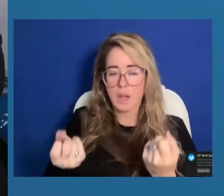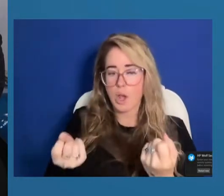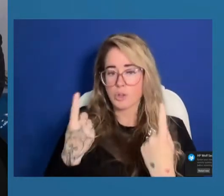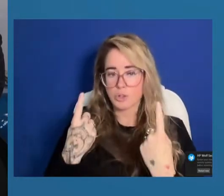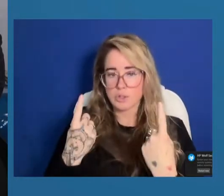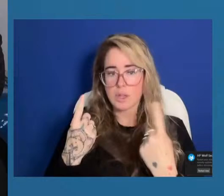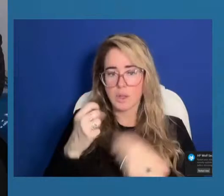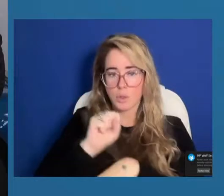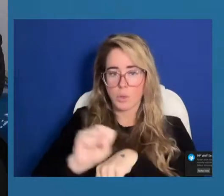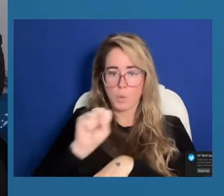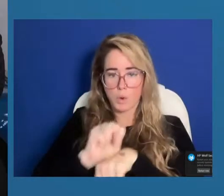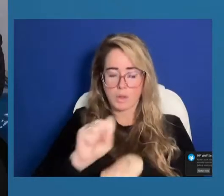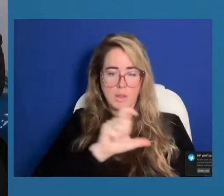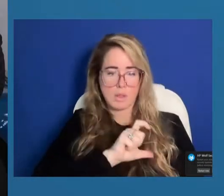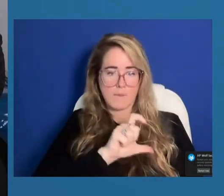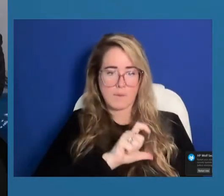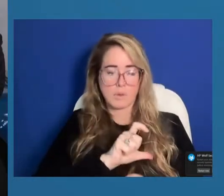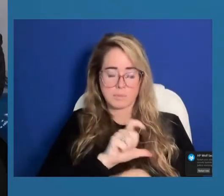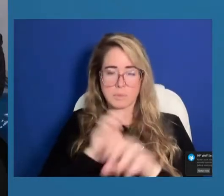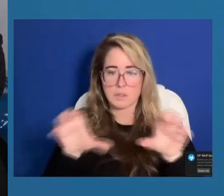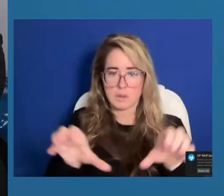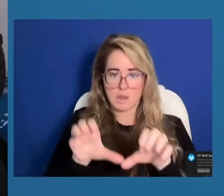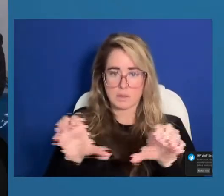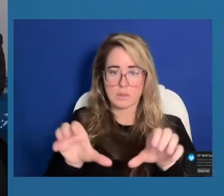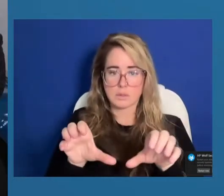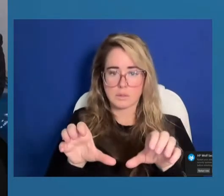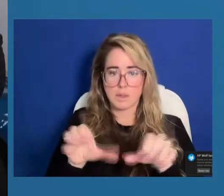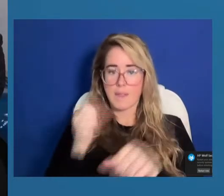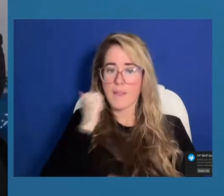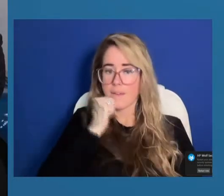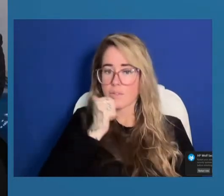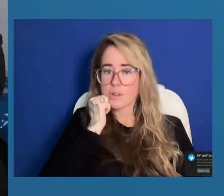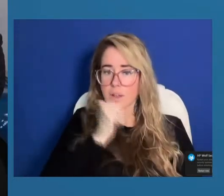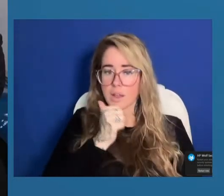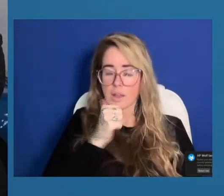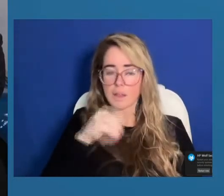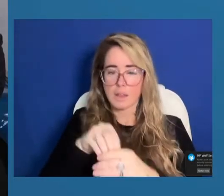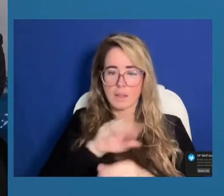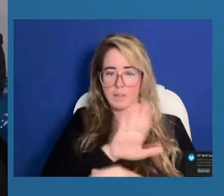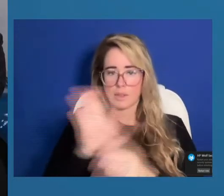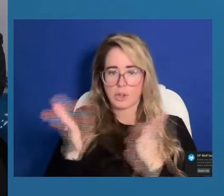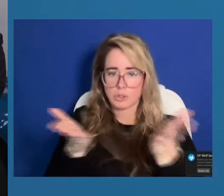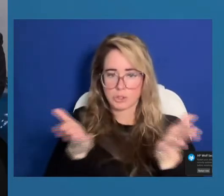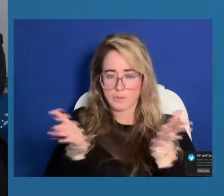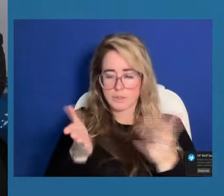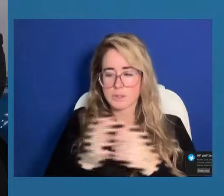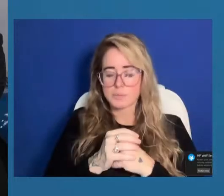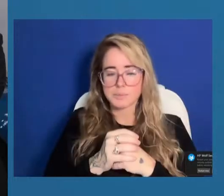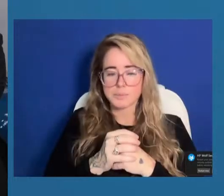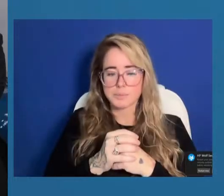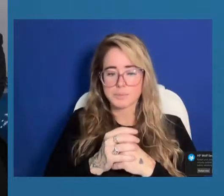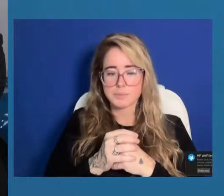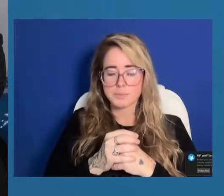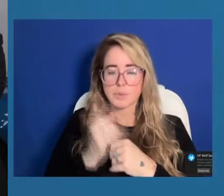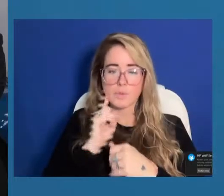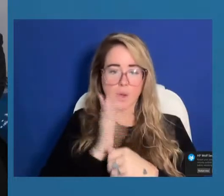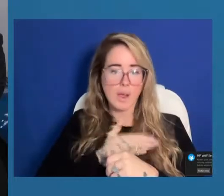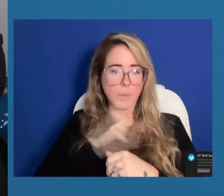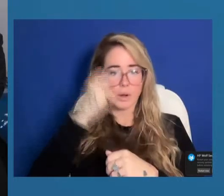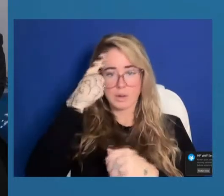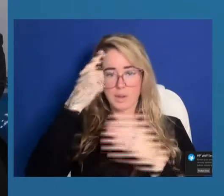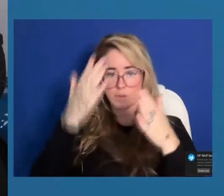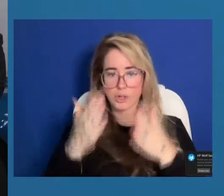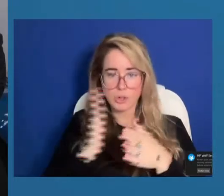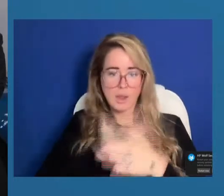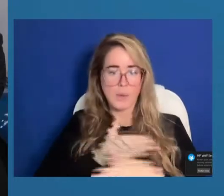work law enforcement officers do every day in their service. To our Governor, our